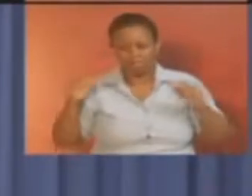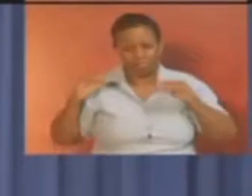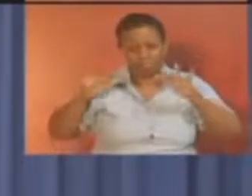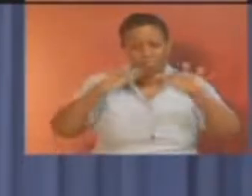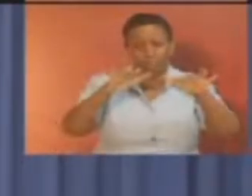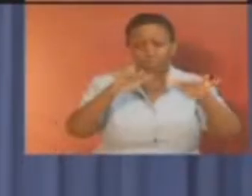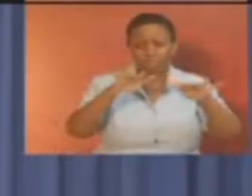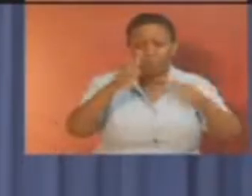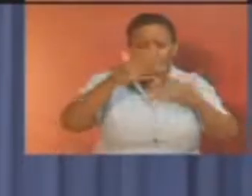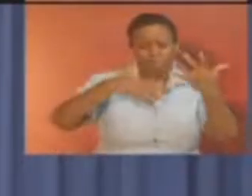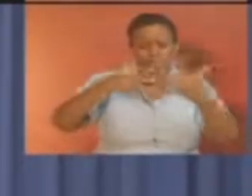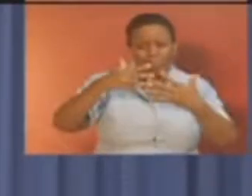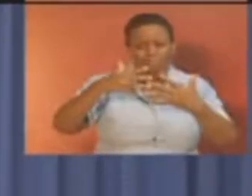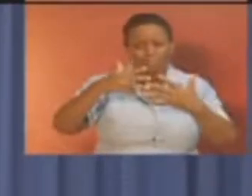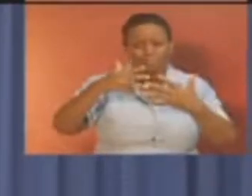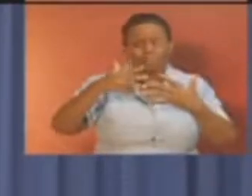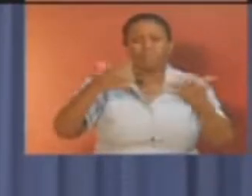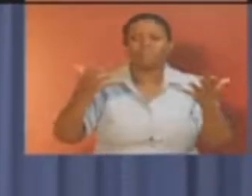along, we